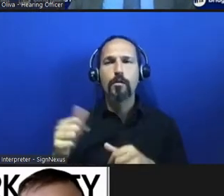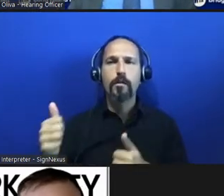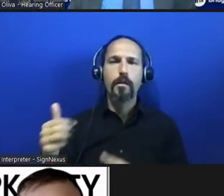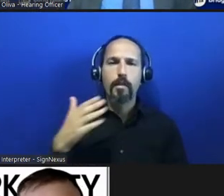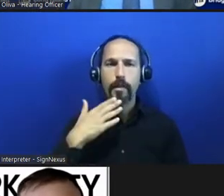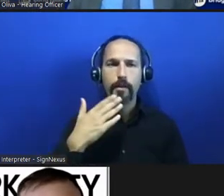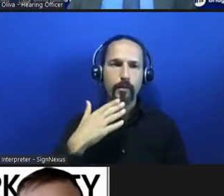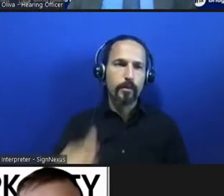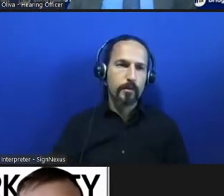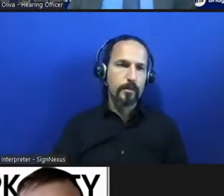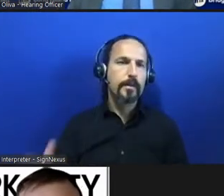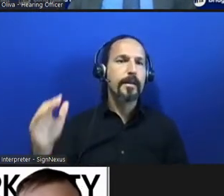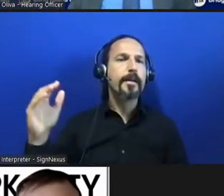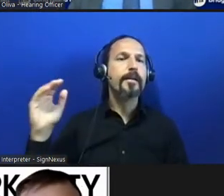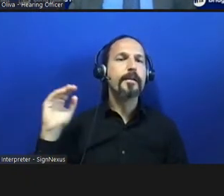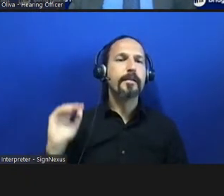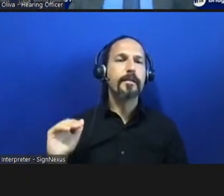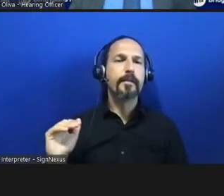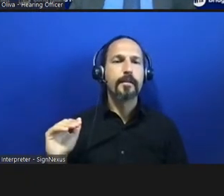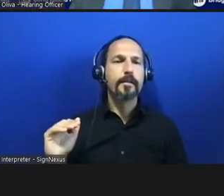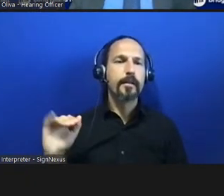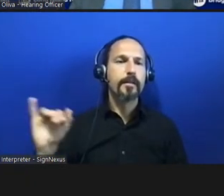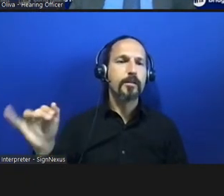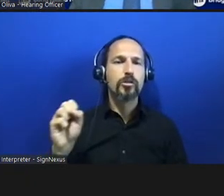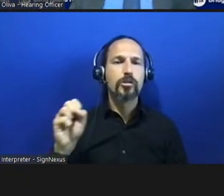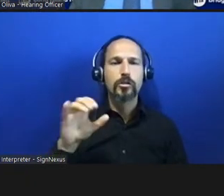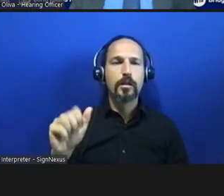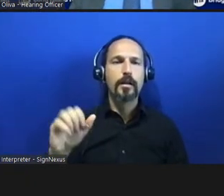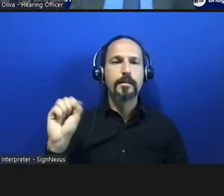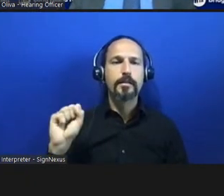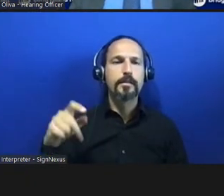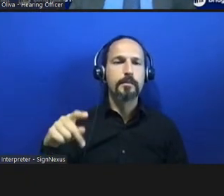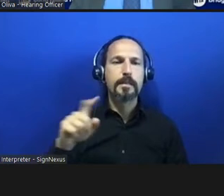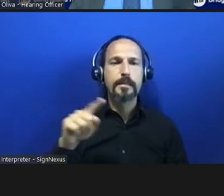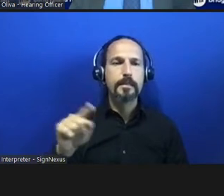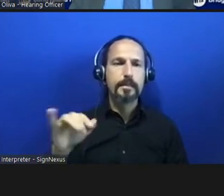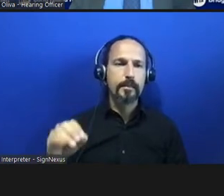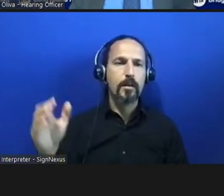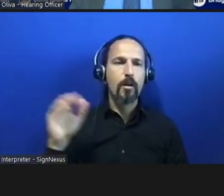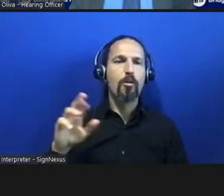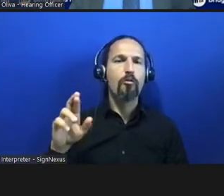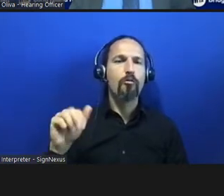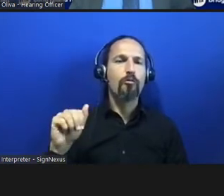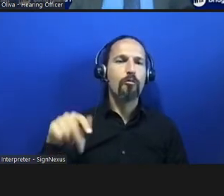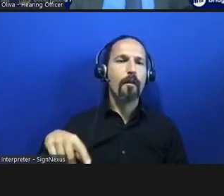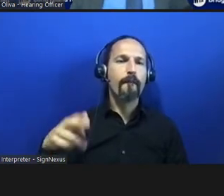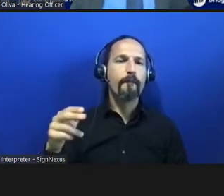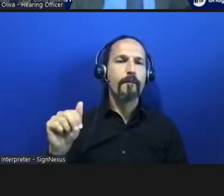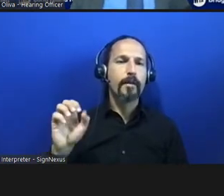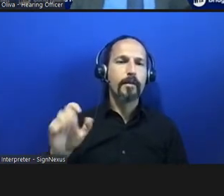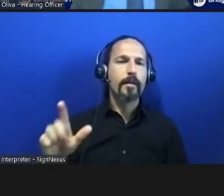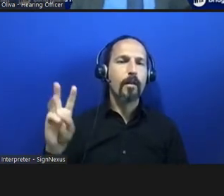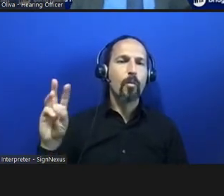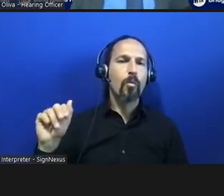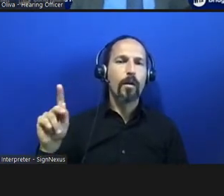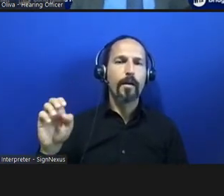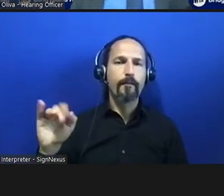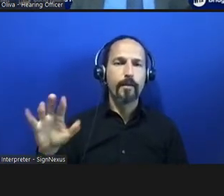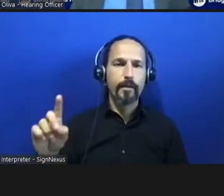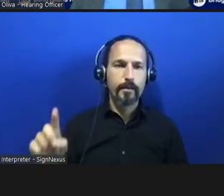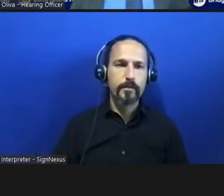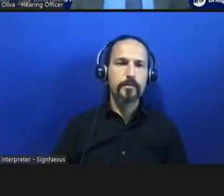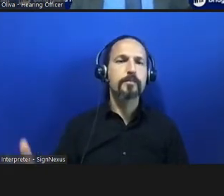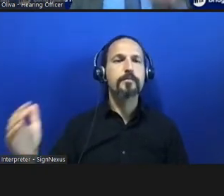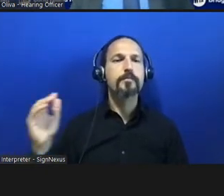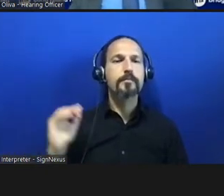you our next speaker is Jessica spezio followed by Raphael Wakefield our